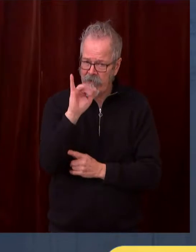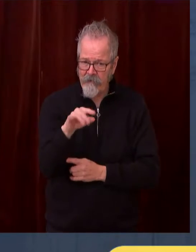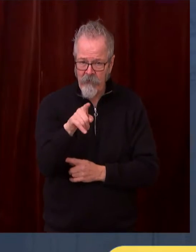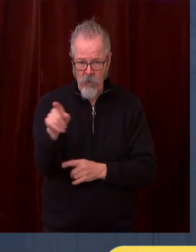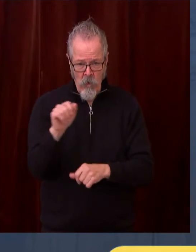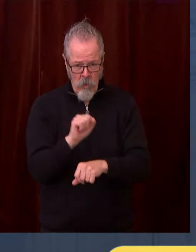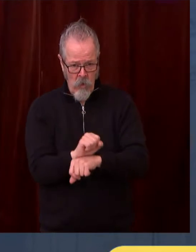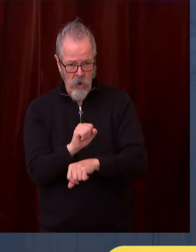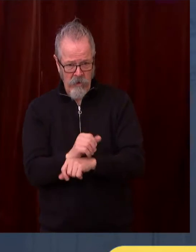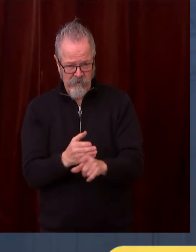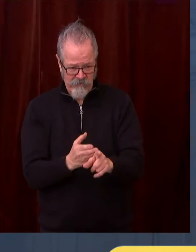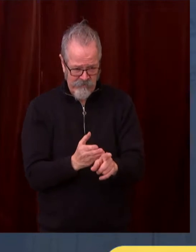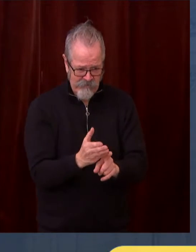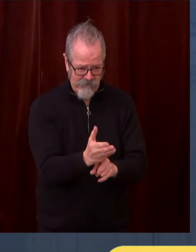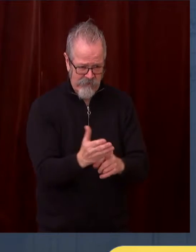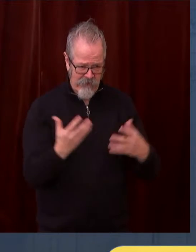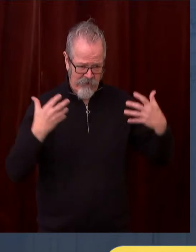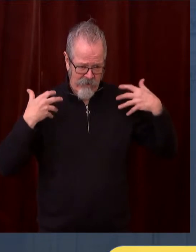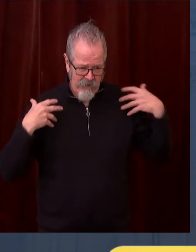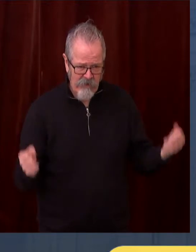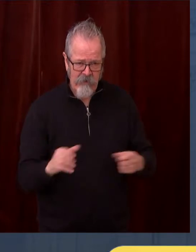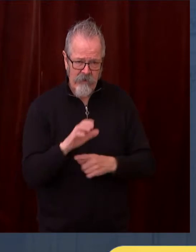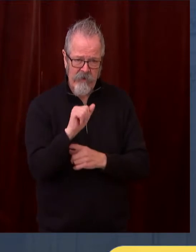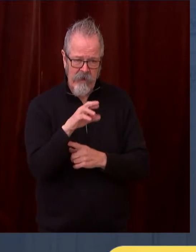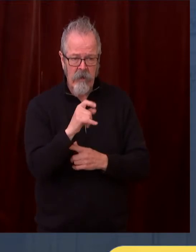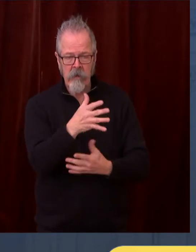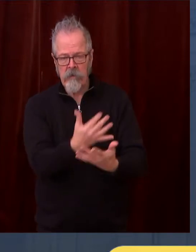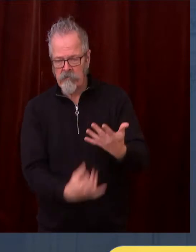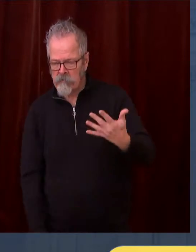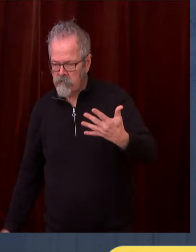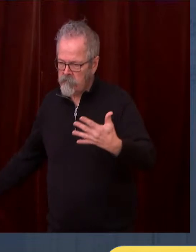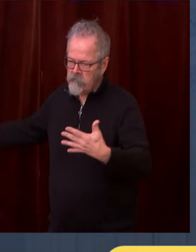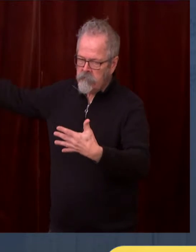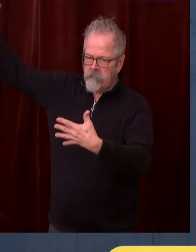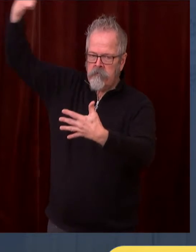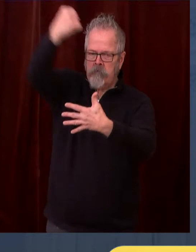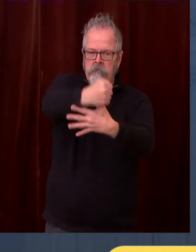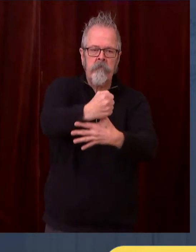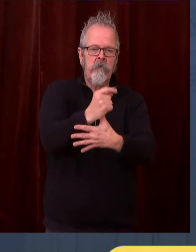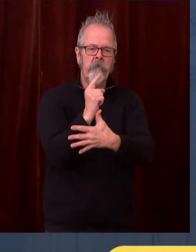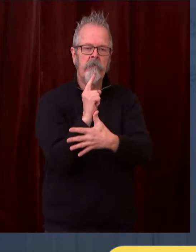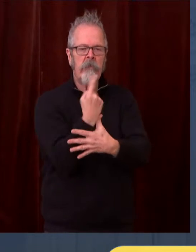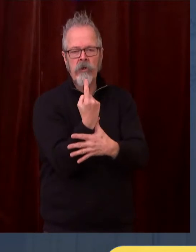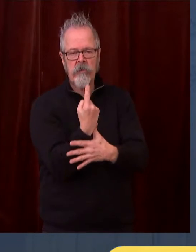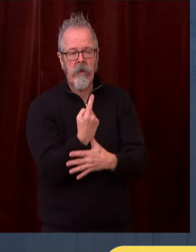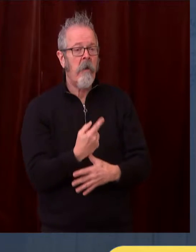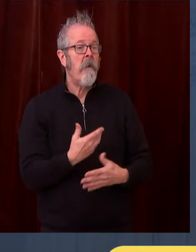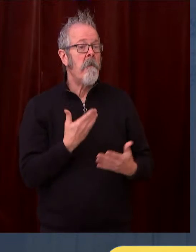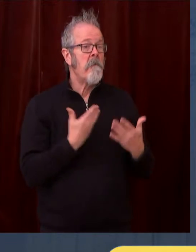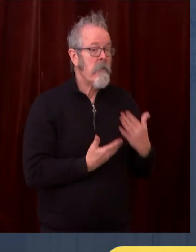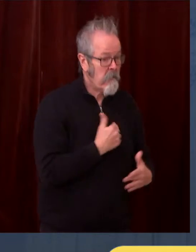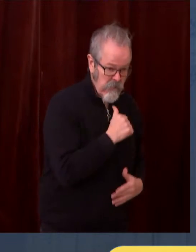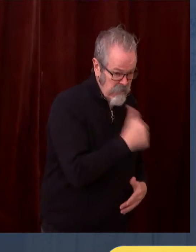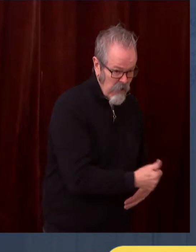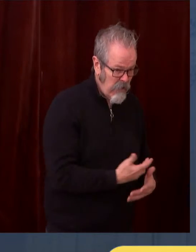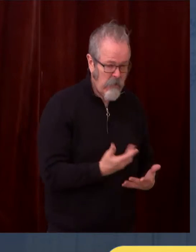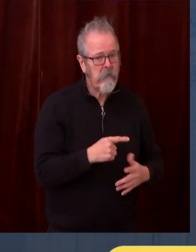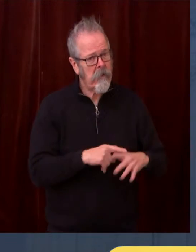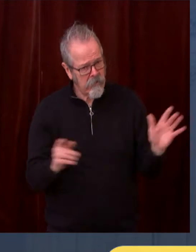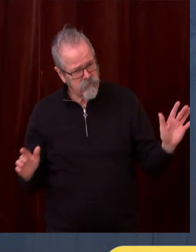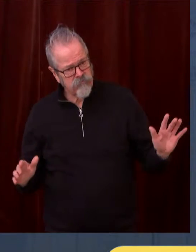prioritization refers to. So the high risk category, those individual decisions are being made by the